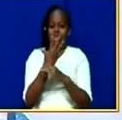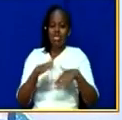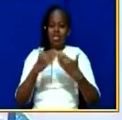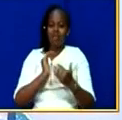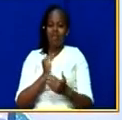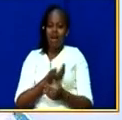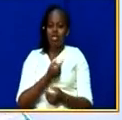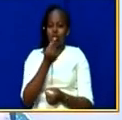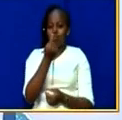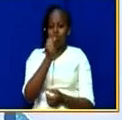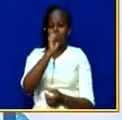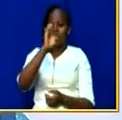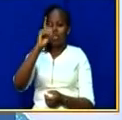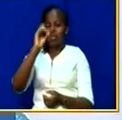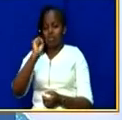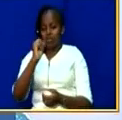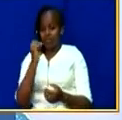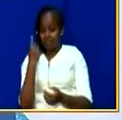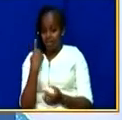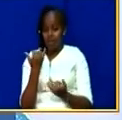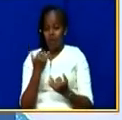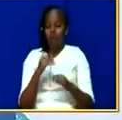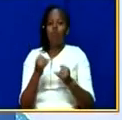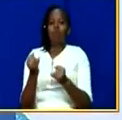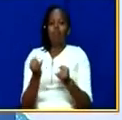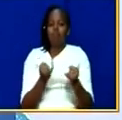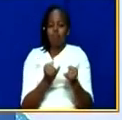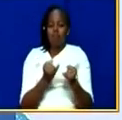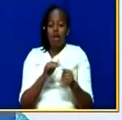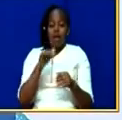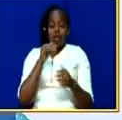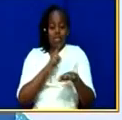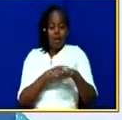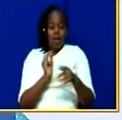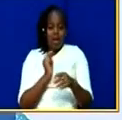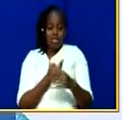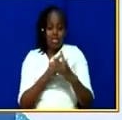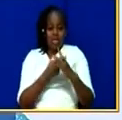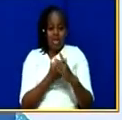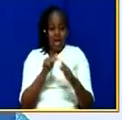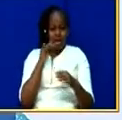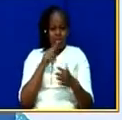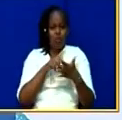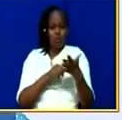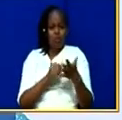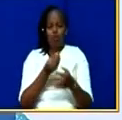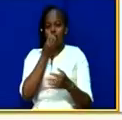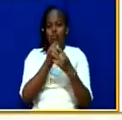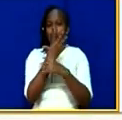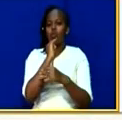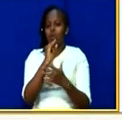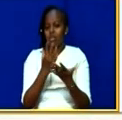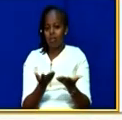tiny seeds, and so on. So in our intro, I asked what's a food crop. Okay. So now I think I can unleash the